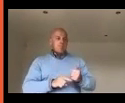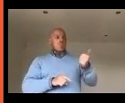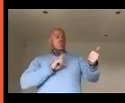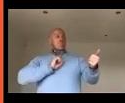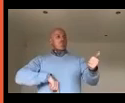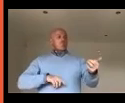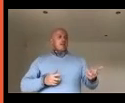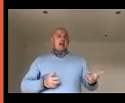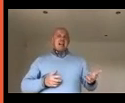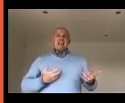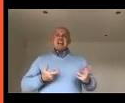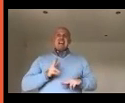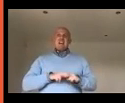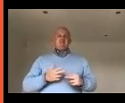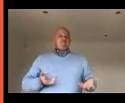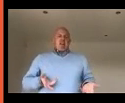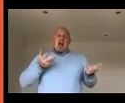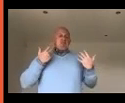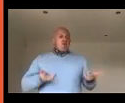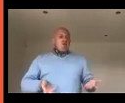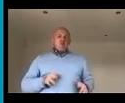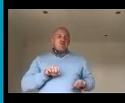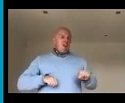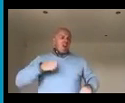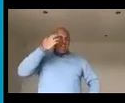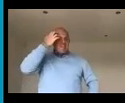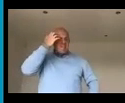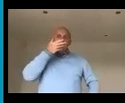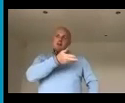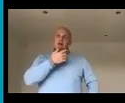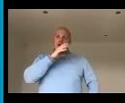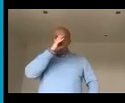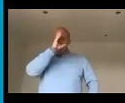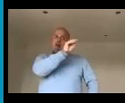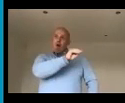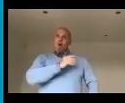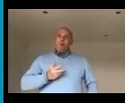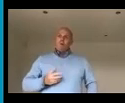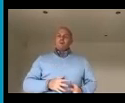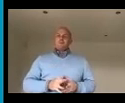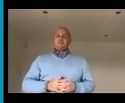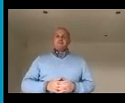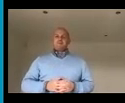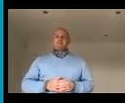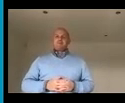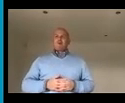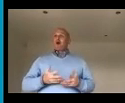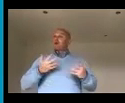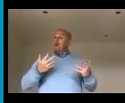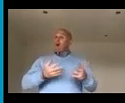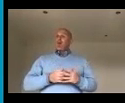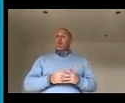if you're struggling, let us know, we'll have a look at it for you. So as I say, decisions take about